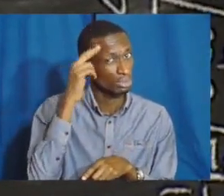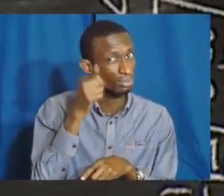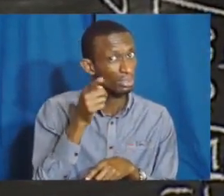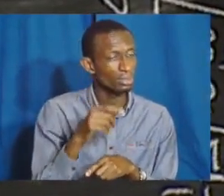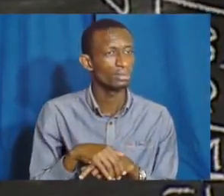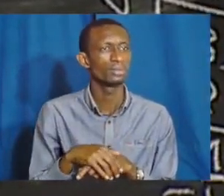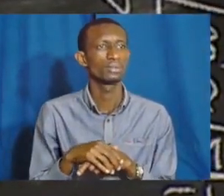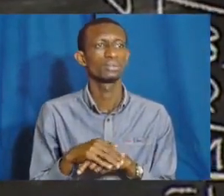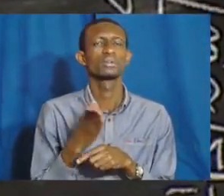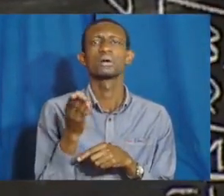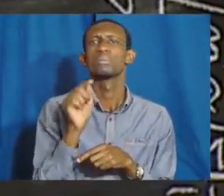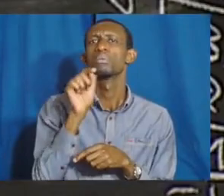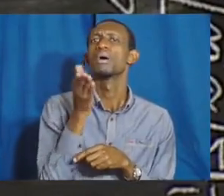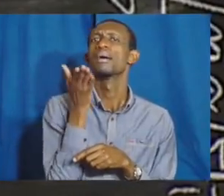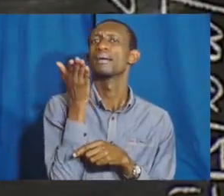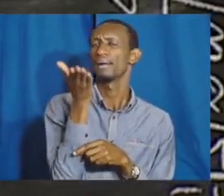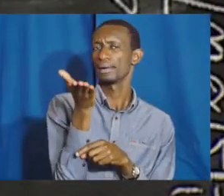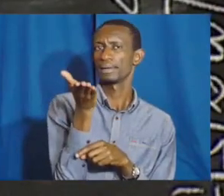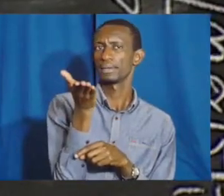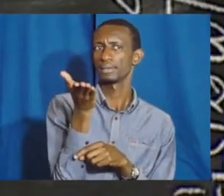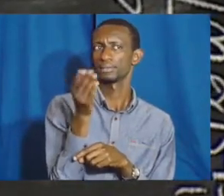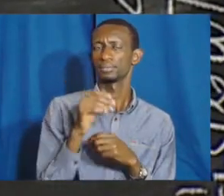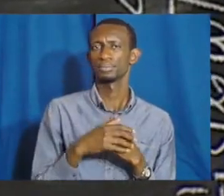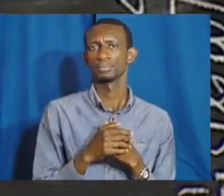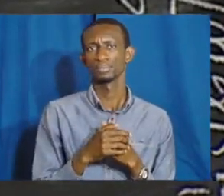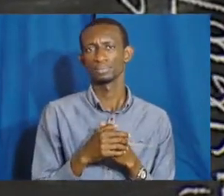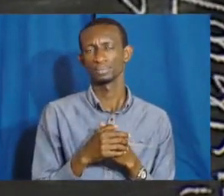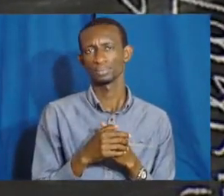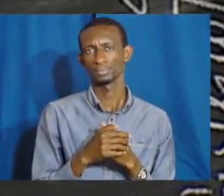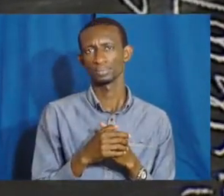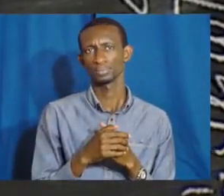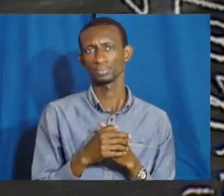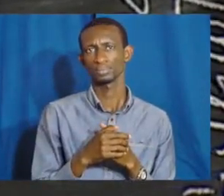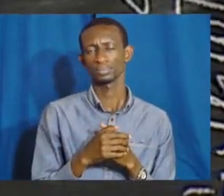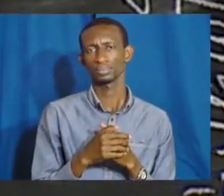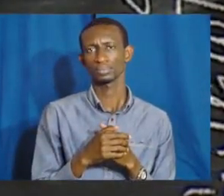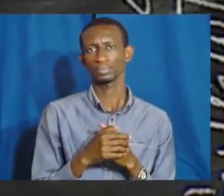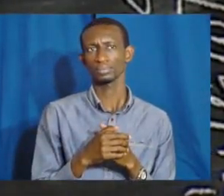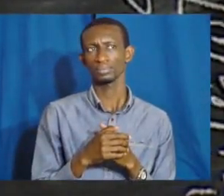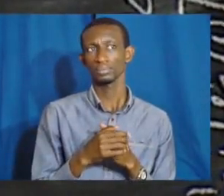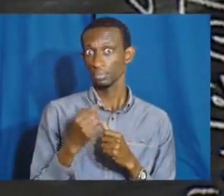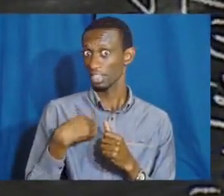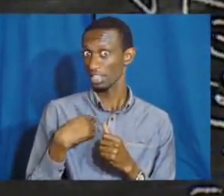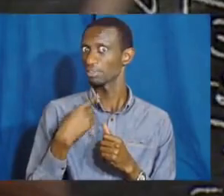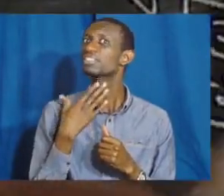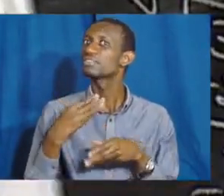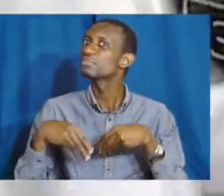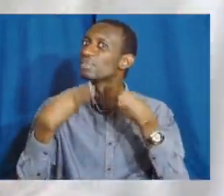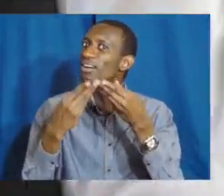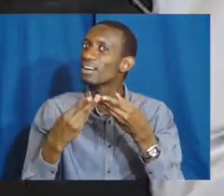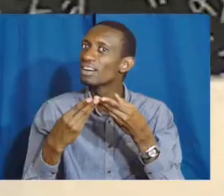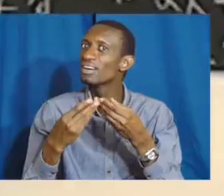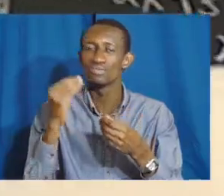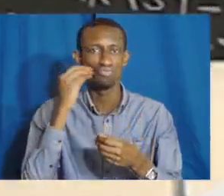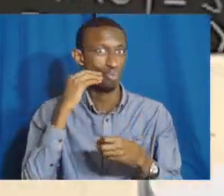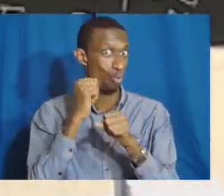which is also over here, where it cuts the x-axis. I have a homework for you.